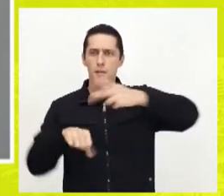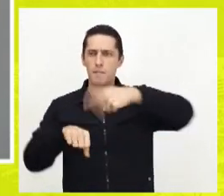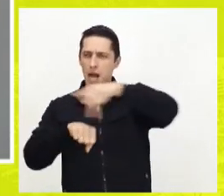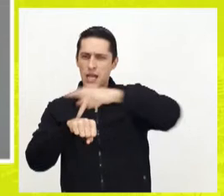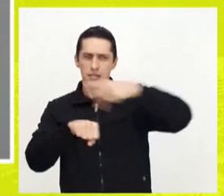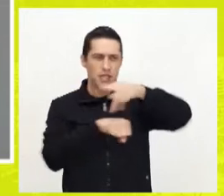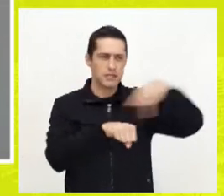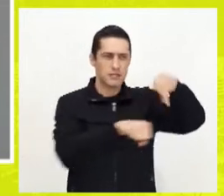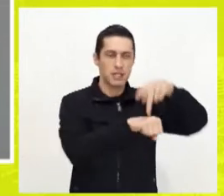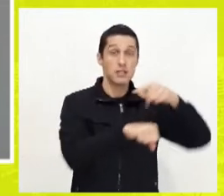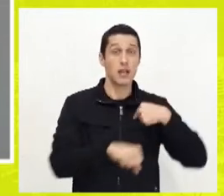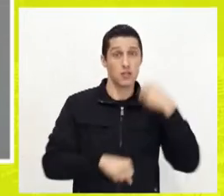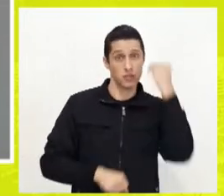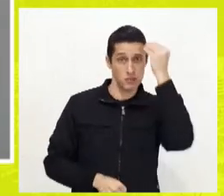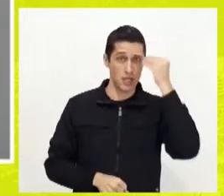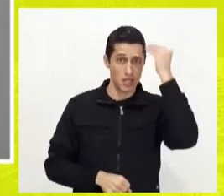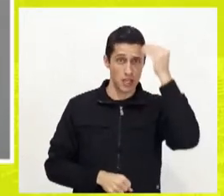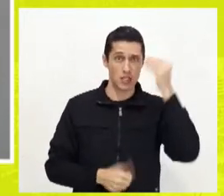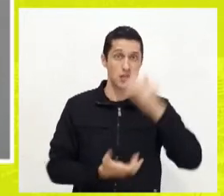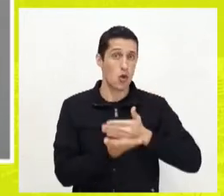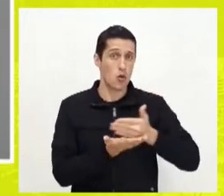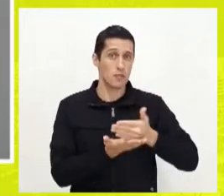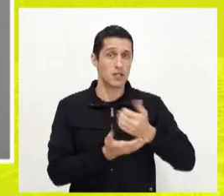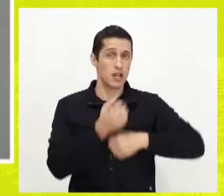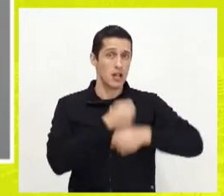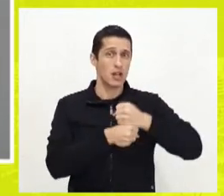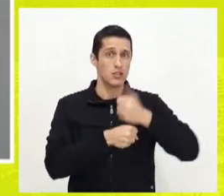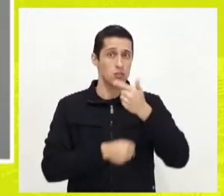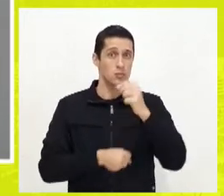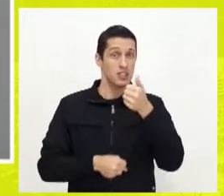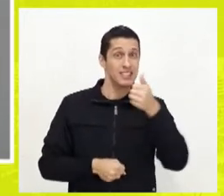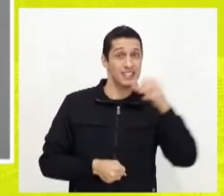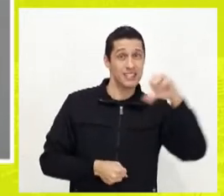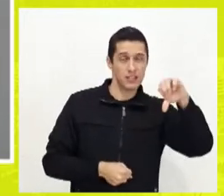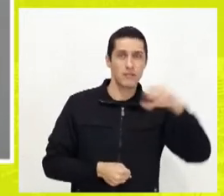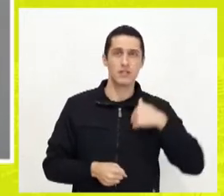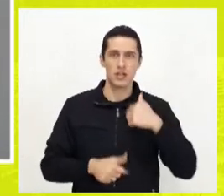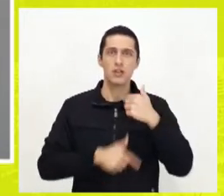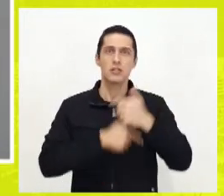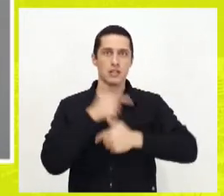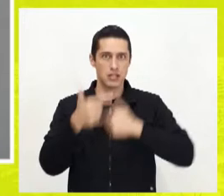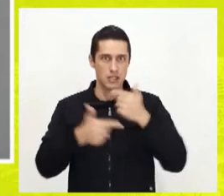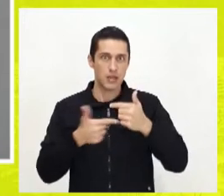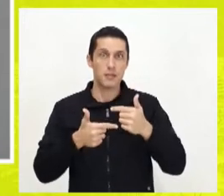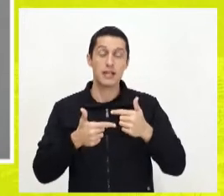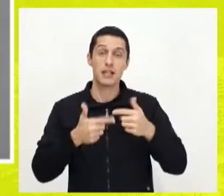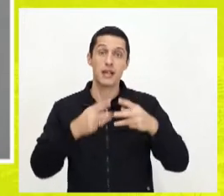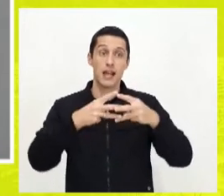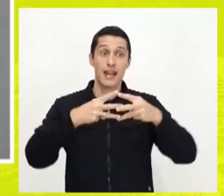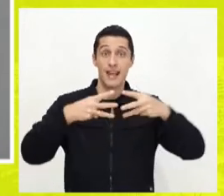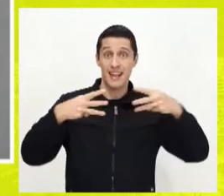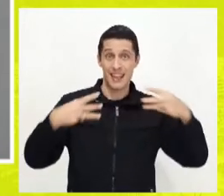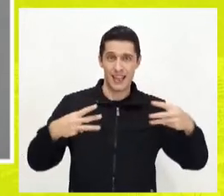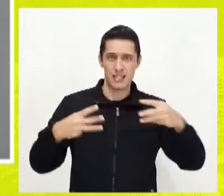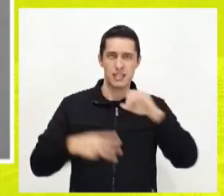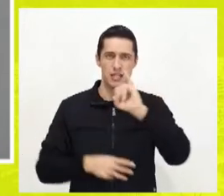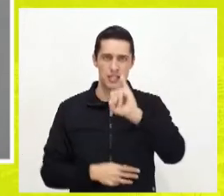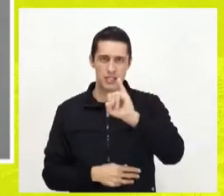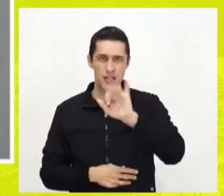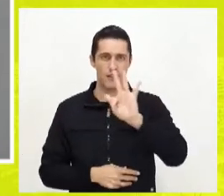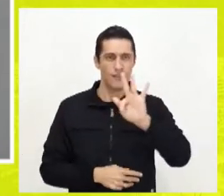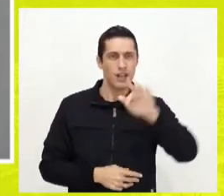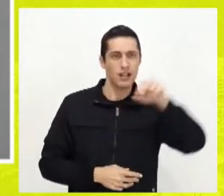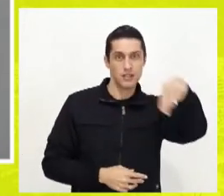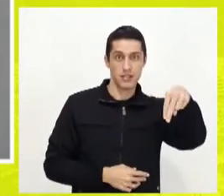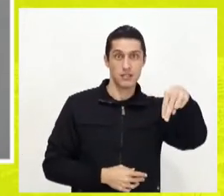i have since 2019 i worked as marcelo said that international fact checking network the network that brings